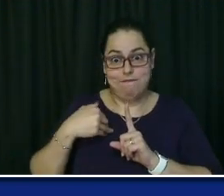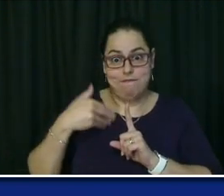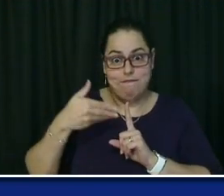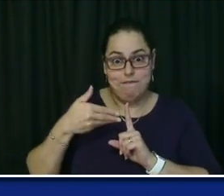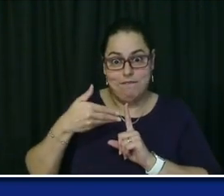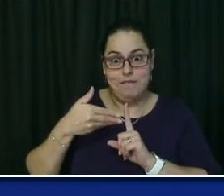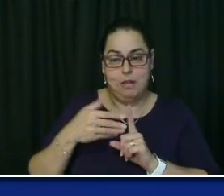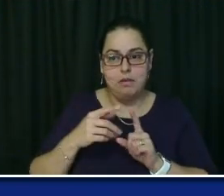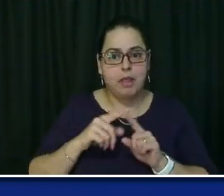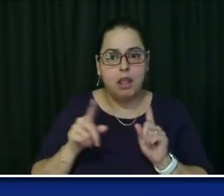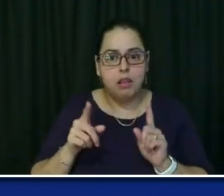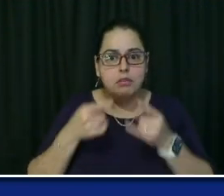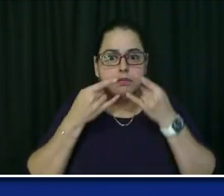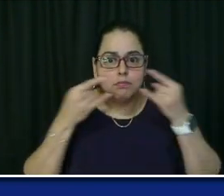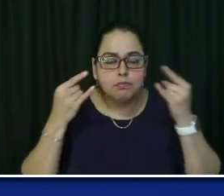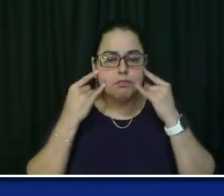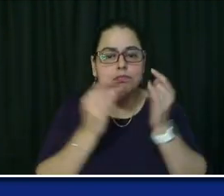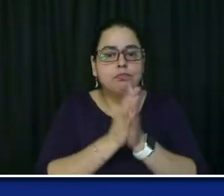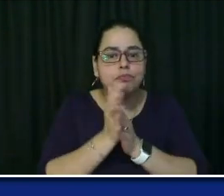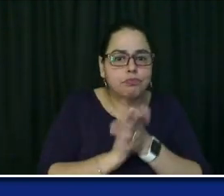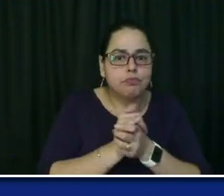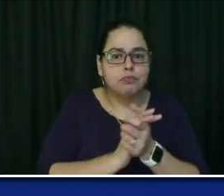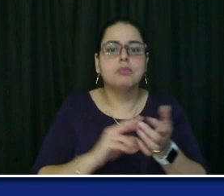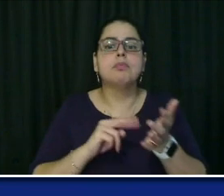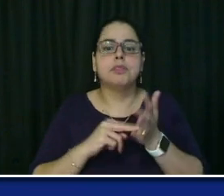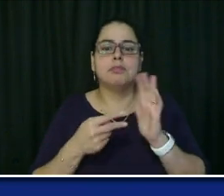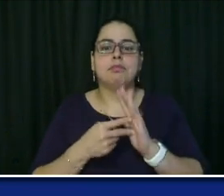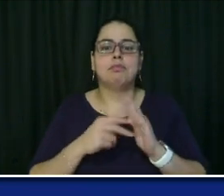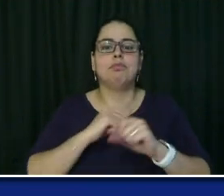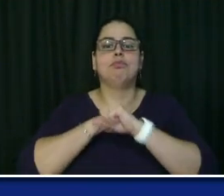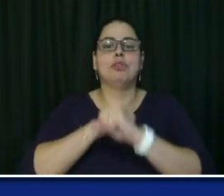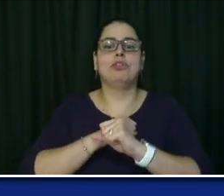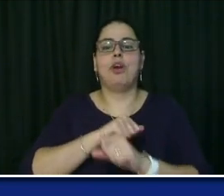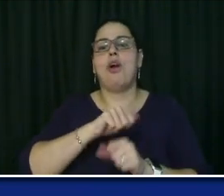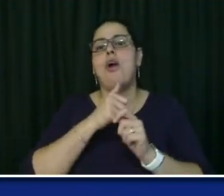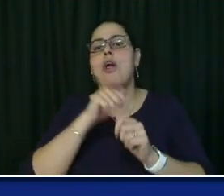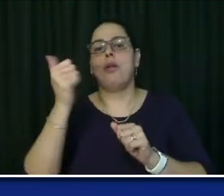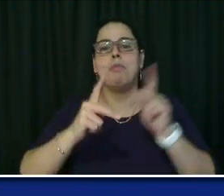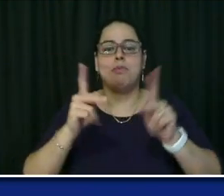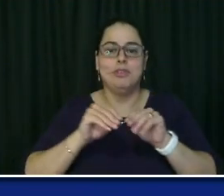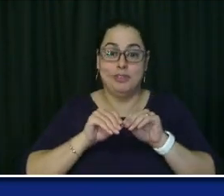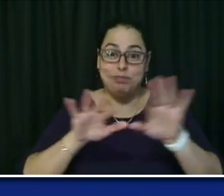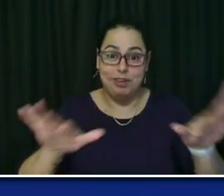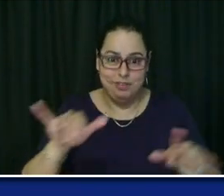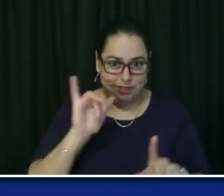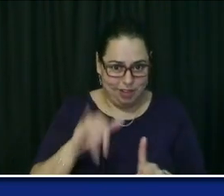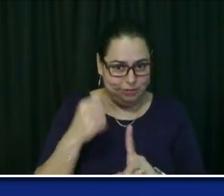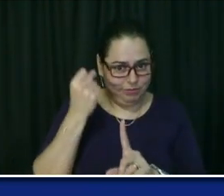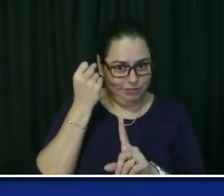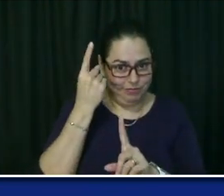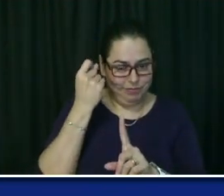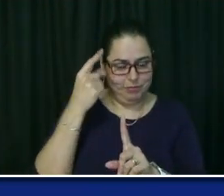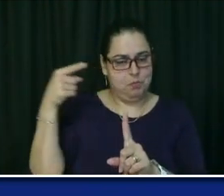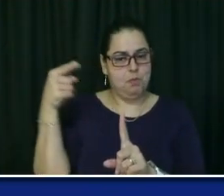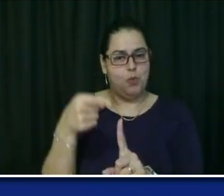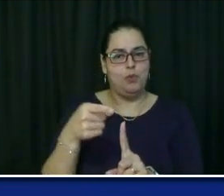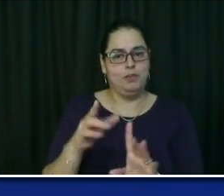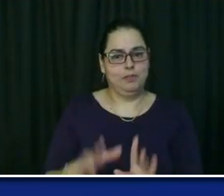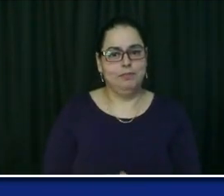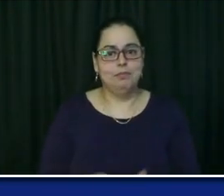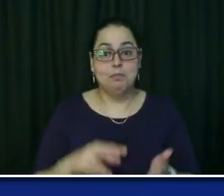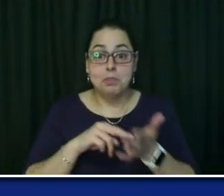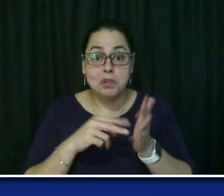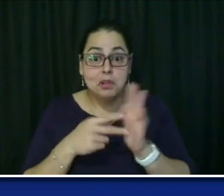numbers. The numbers could change tomorrow, and 4 or 5 days of change in a row would make us step back and look at what do we have to do differently. So